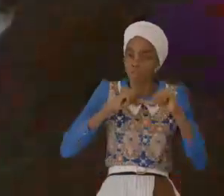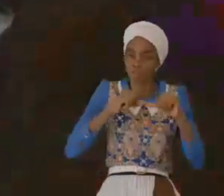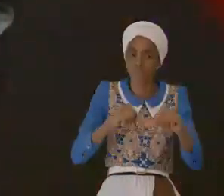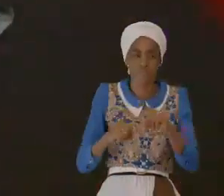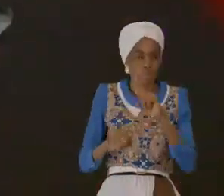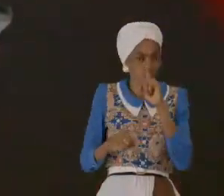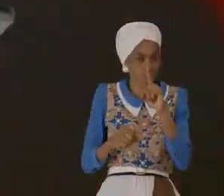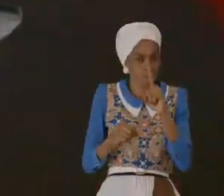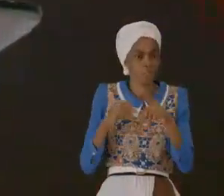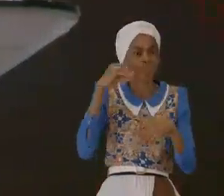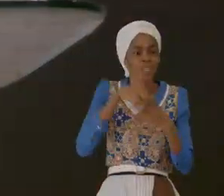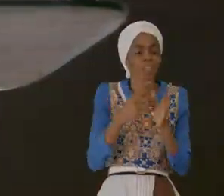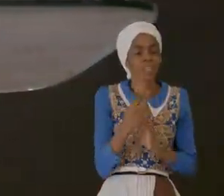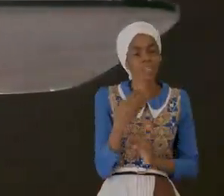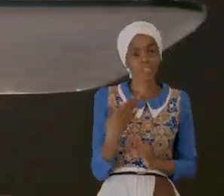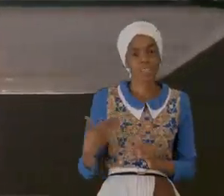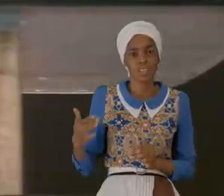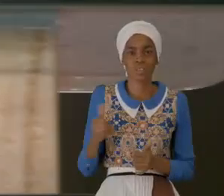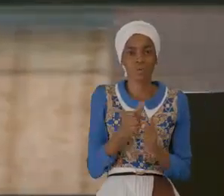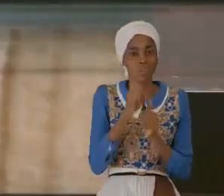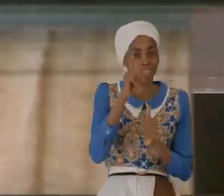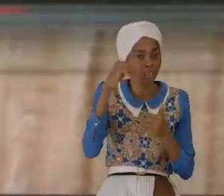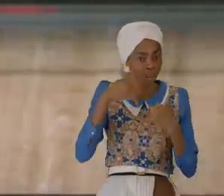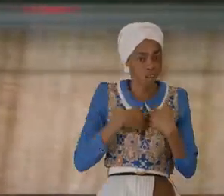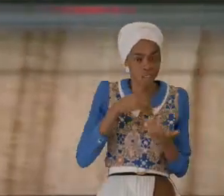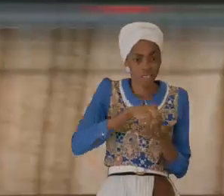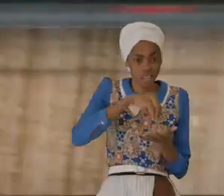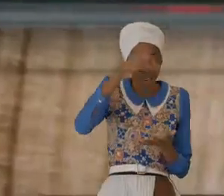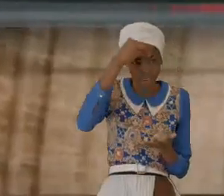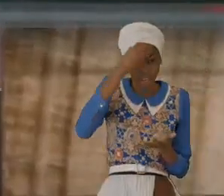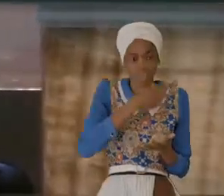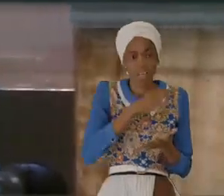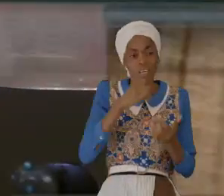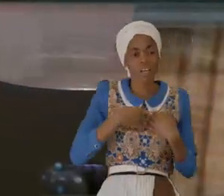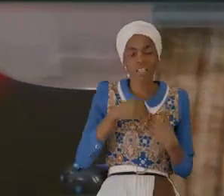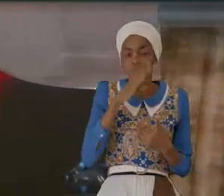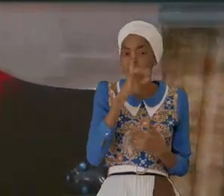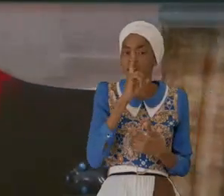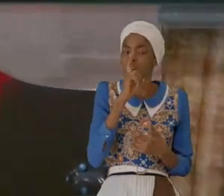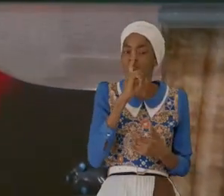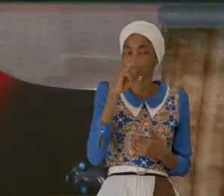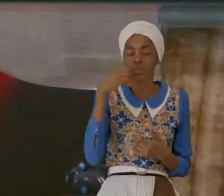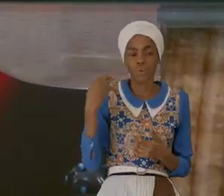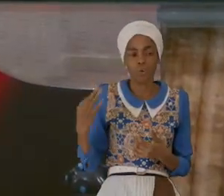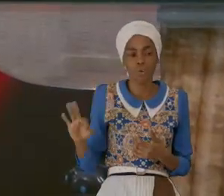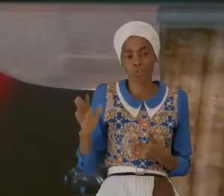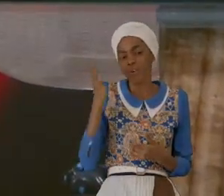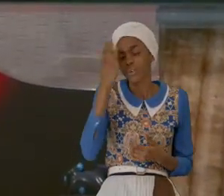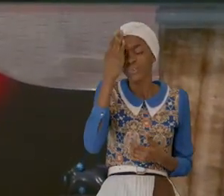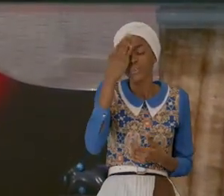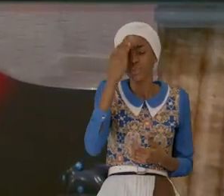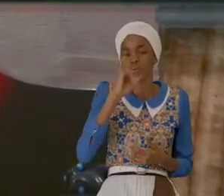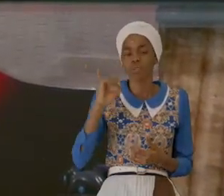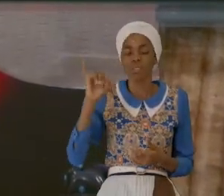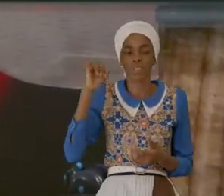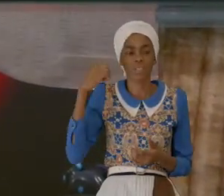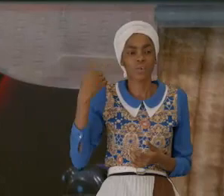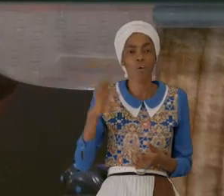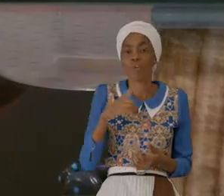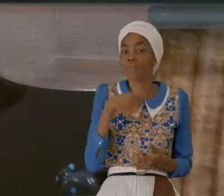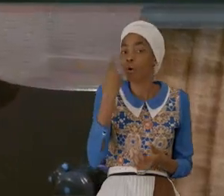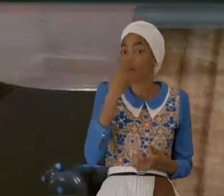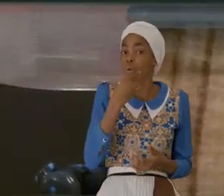the things which thou hast learned and hast been assured of, knowing of